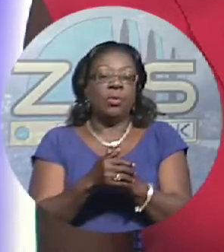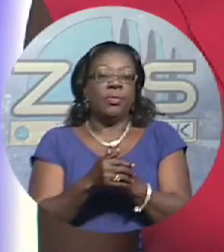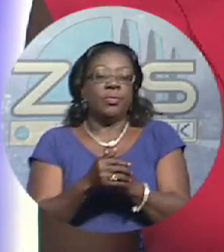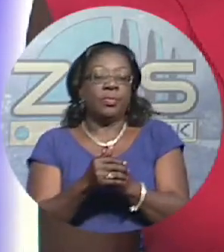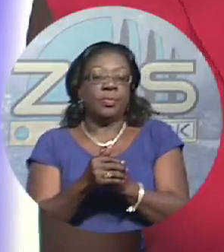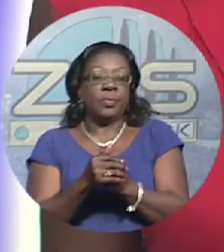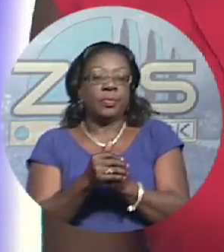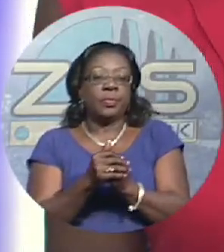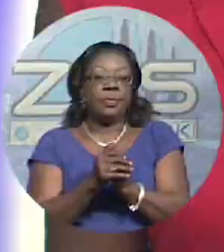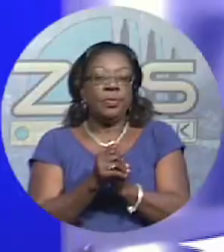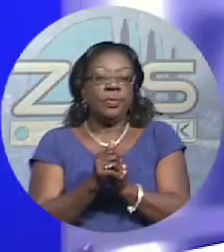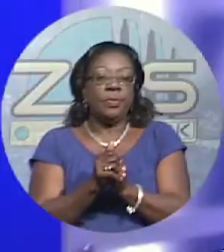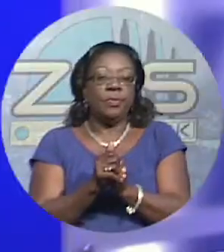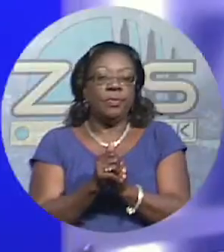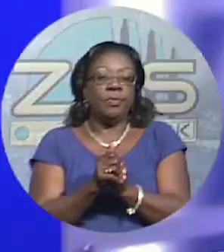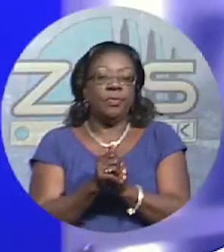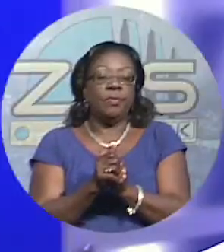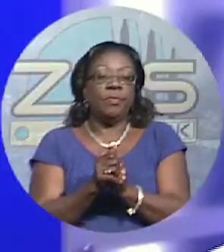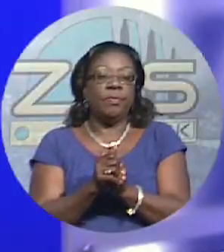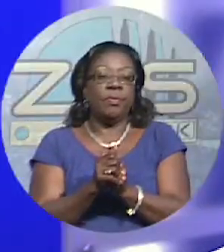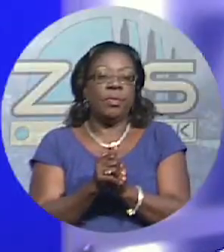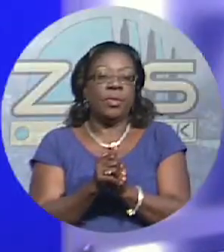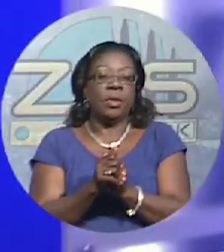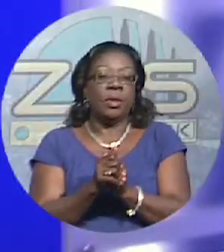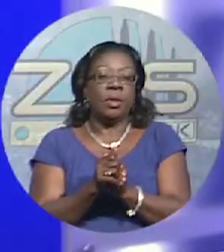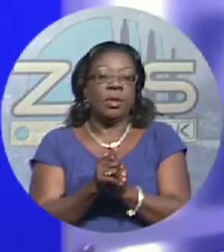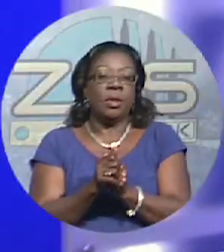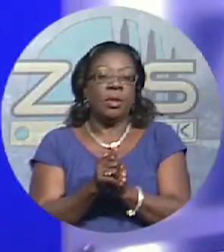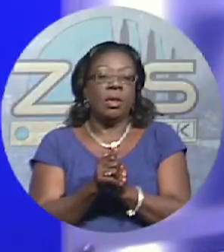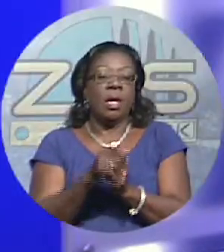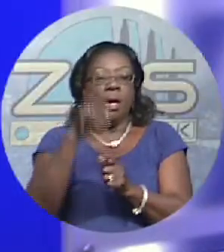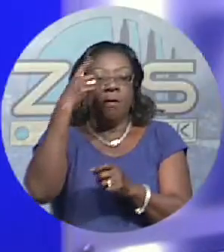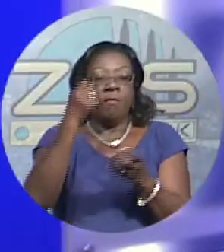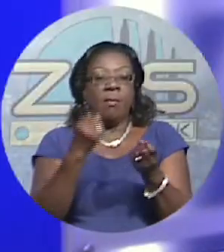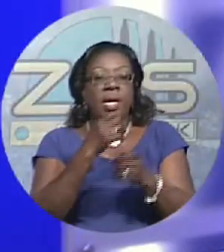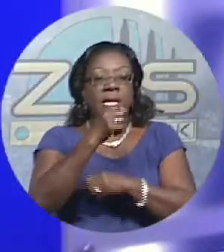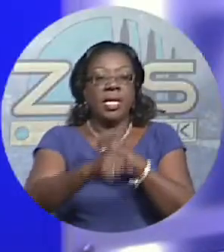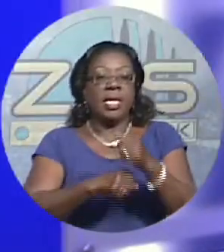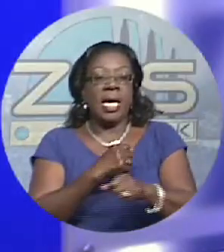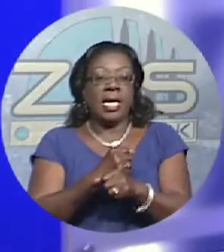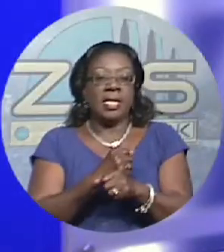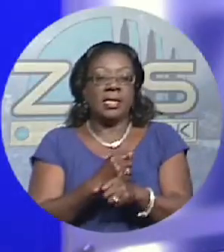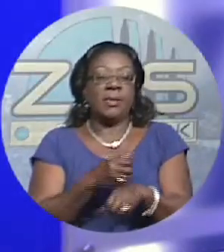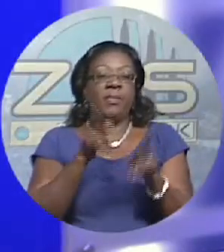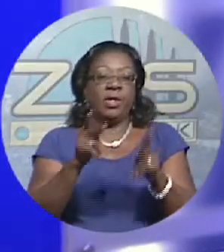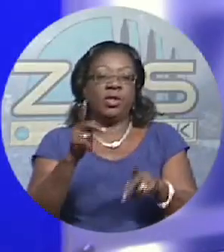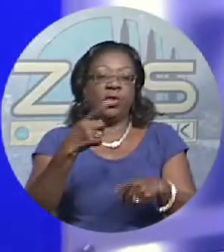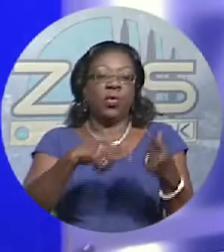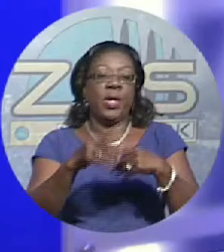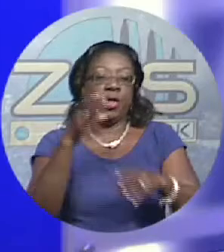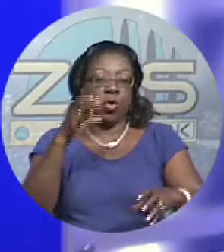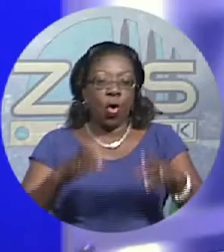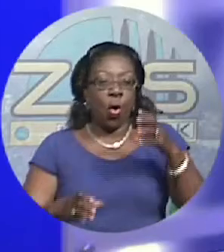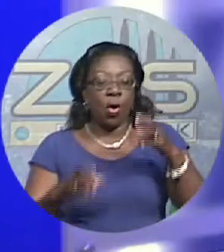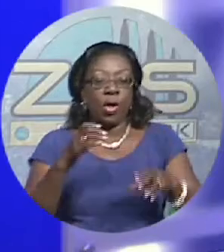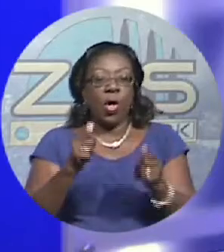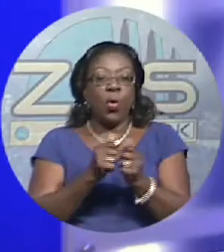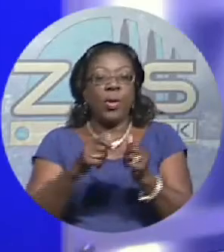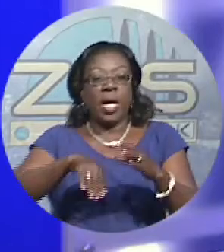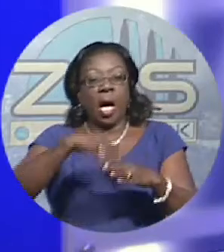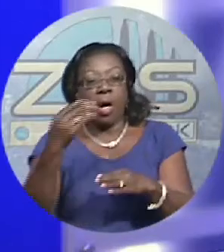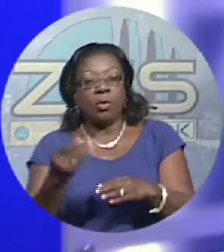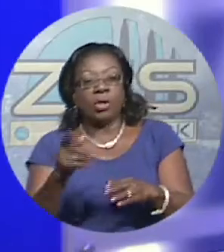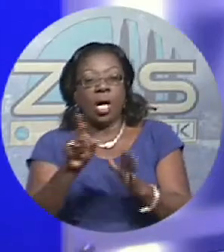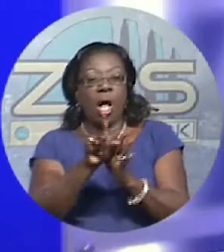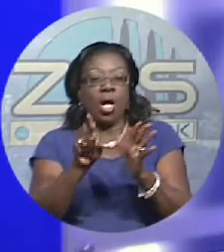for prostitution. Well, for years, many persons who appeared before a judge had no legal representation. The issue